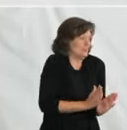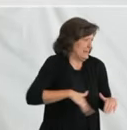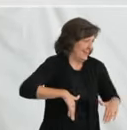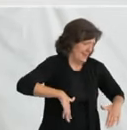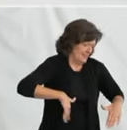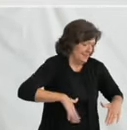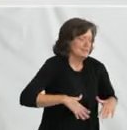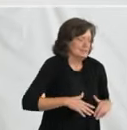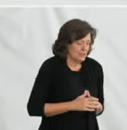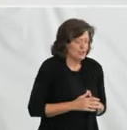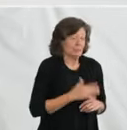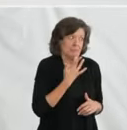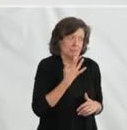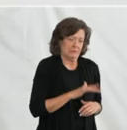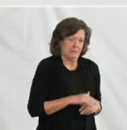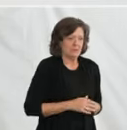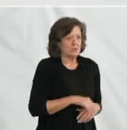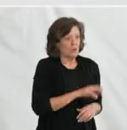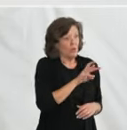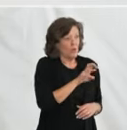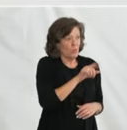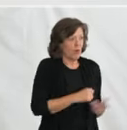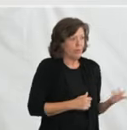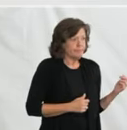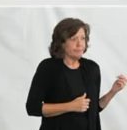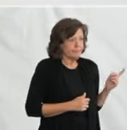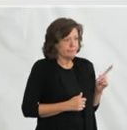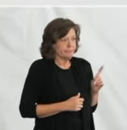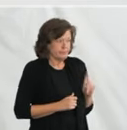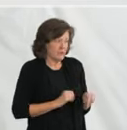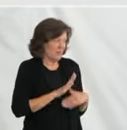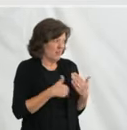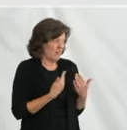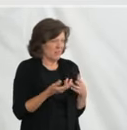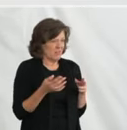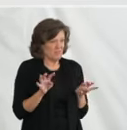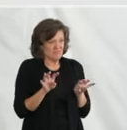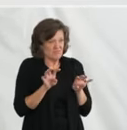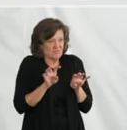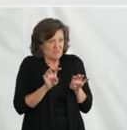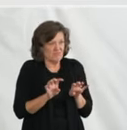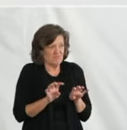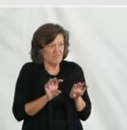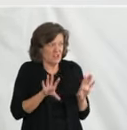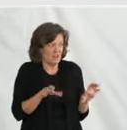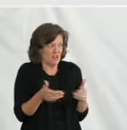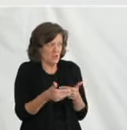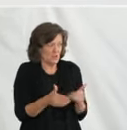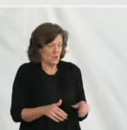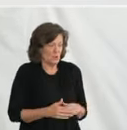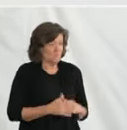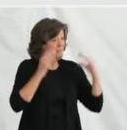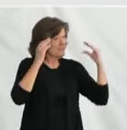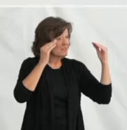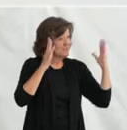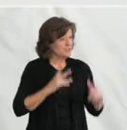So we just went back to the classroom and sat down on our desks, and Mrs. Baird walked to the back of the classroom, and she picked up a piece of purple